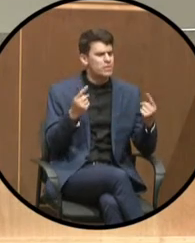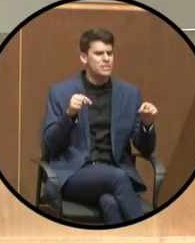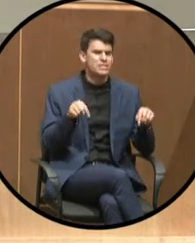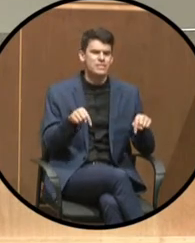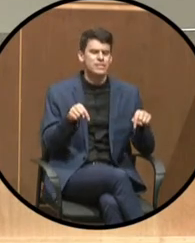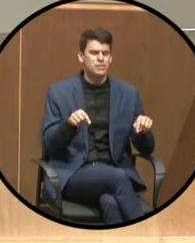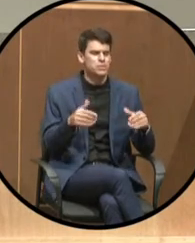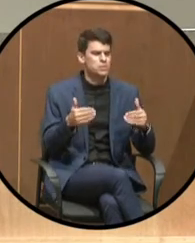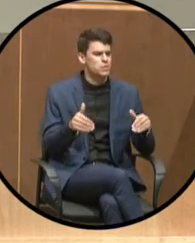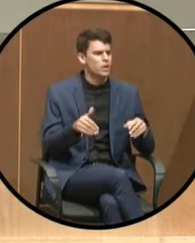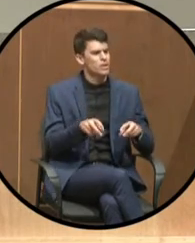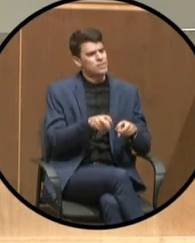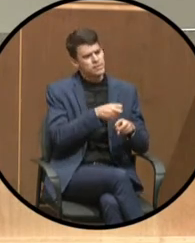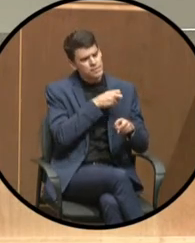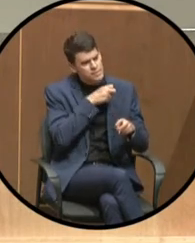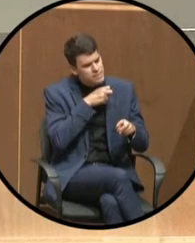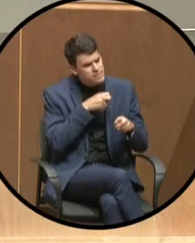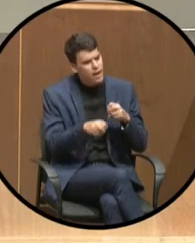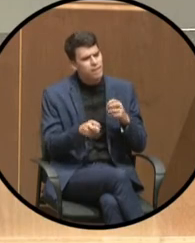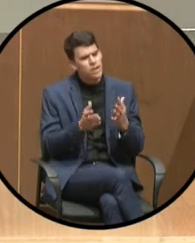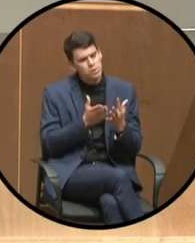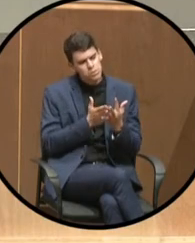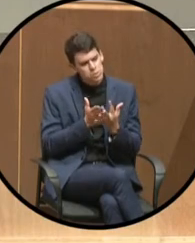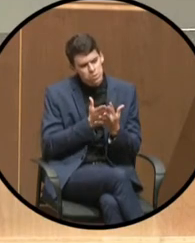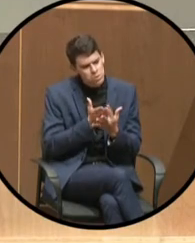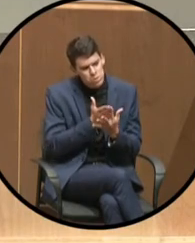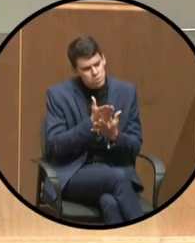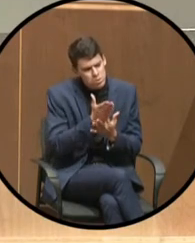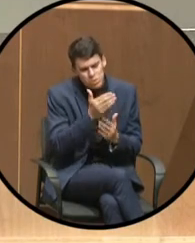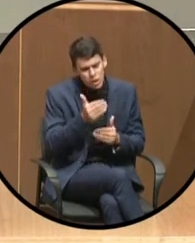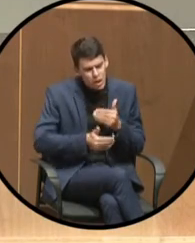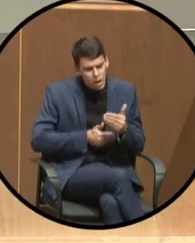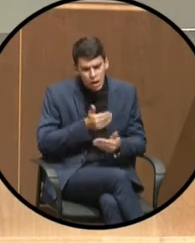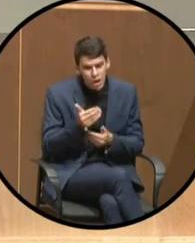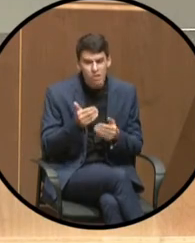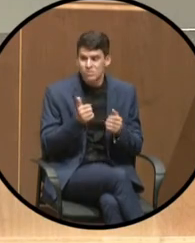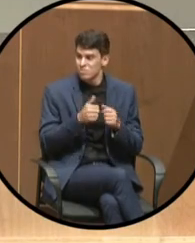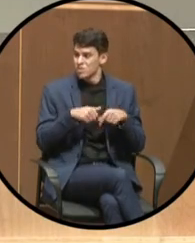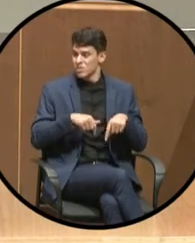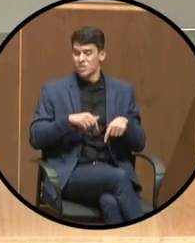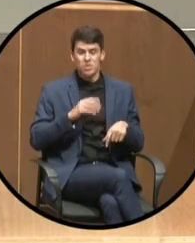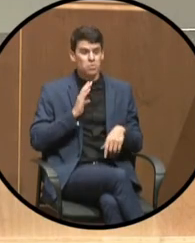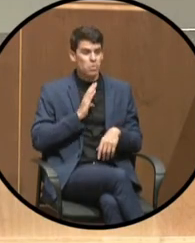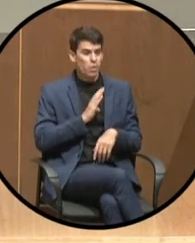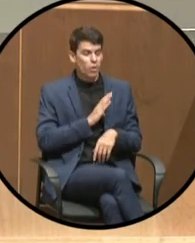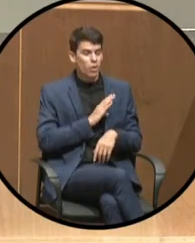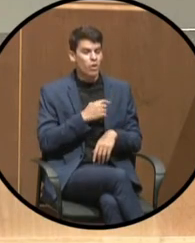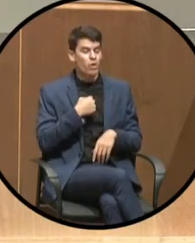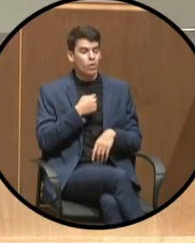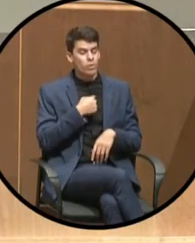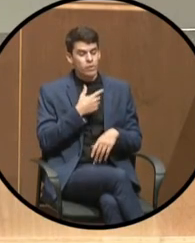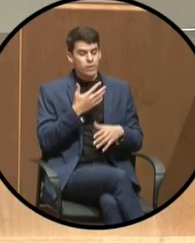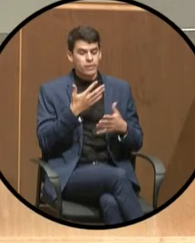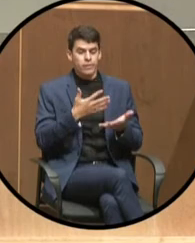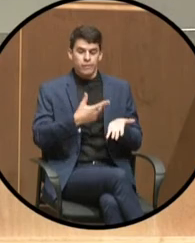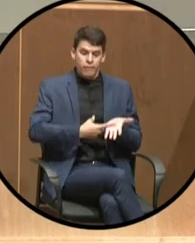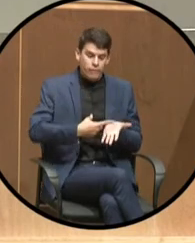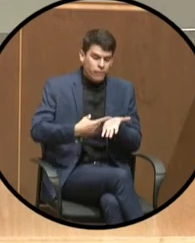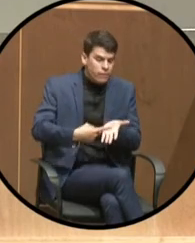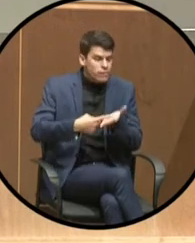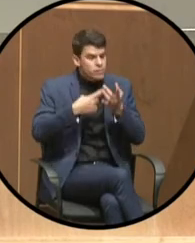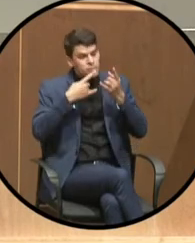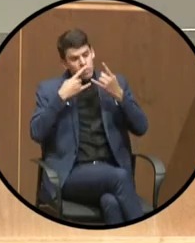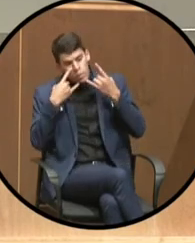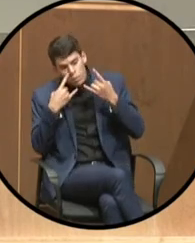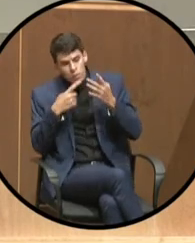very difficult journey for this board, including the superintendent, as we deal with the mask wearing and